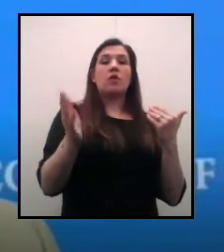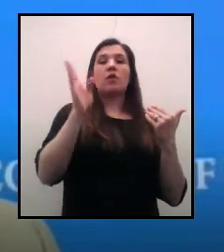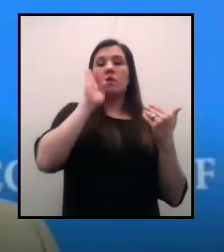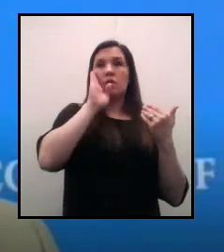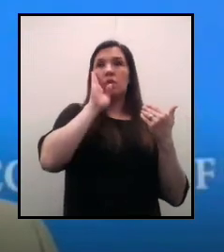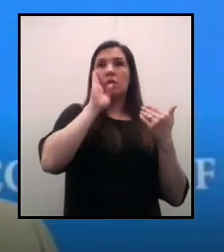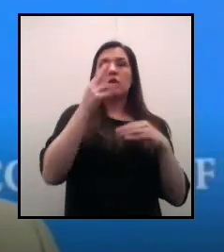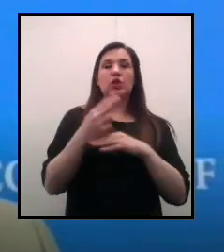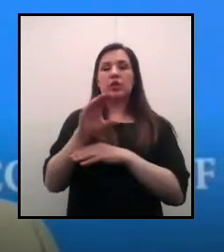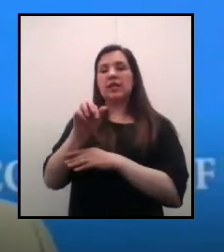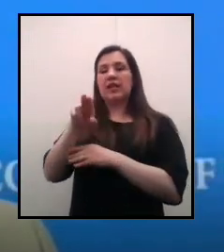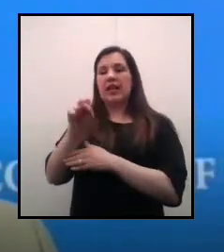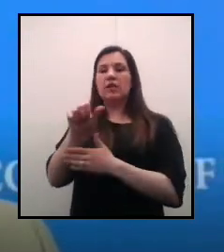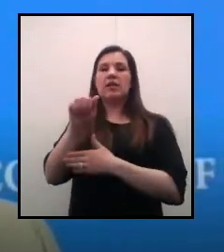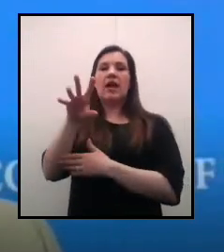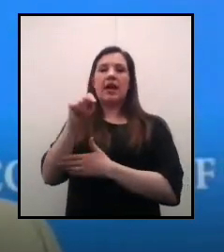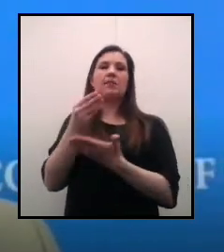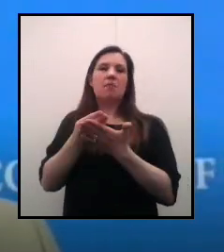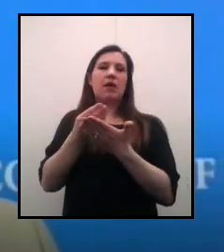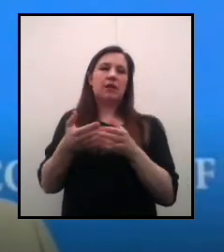will use the CARES Act money for that.